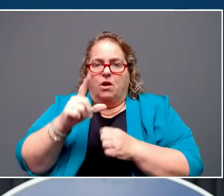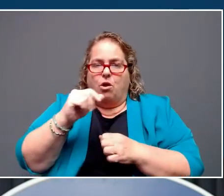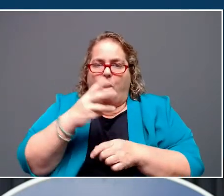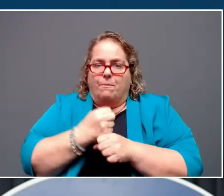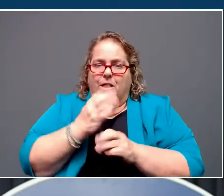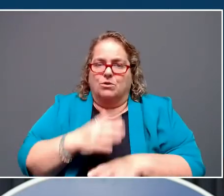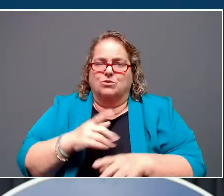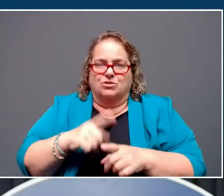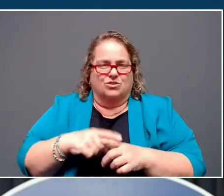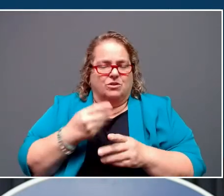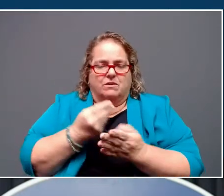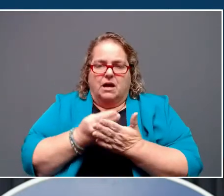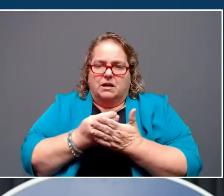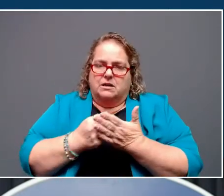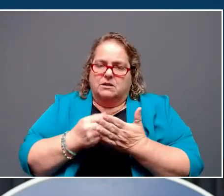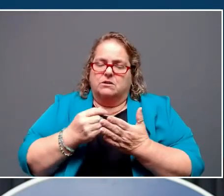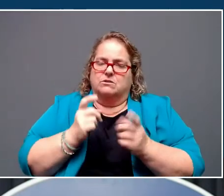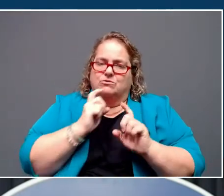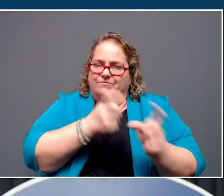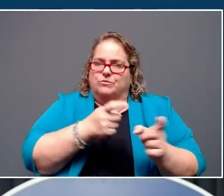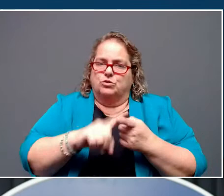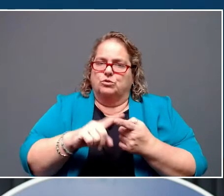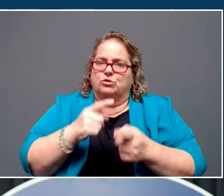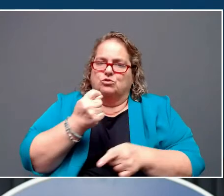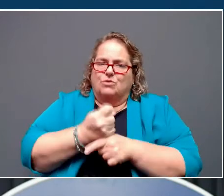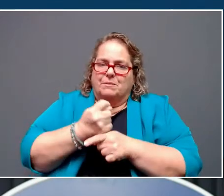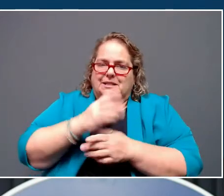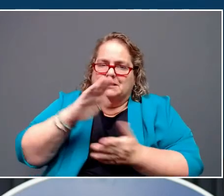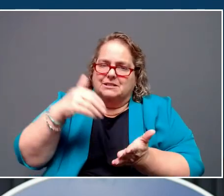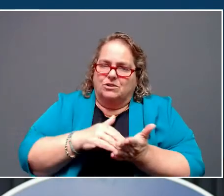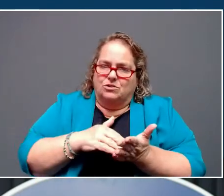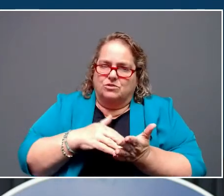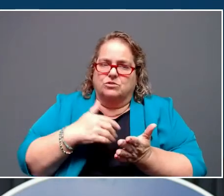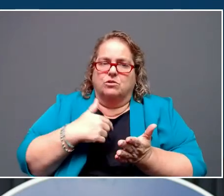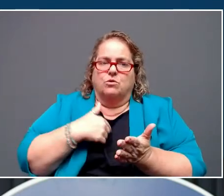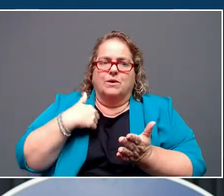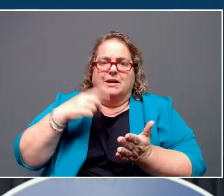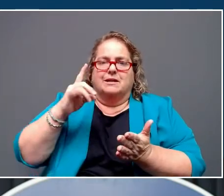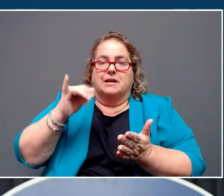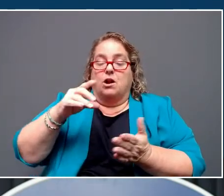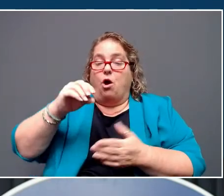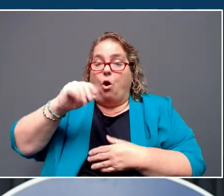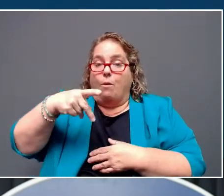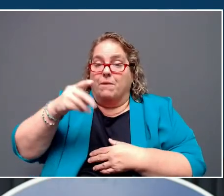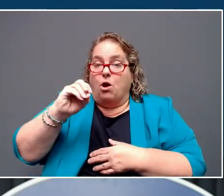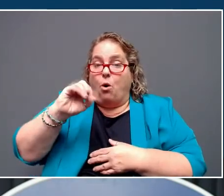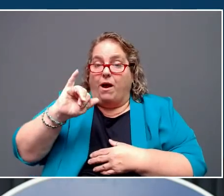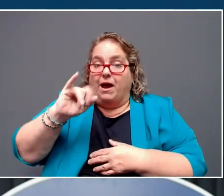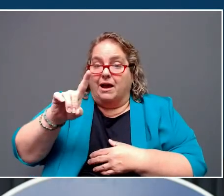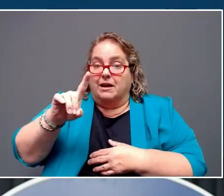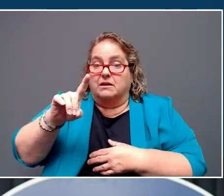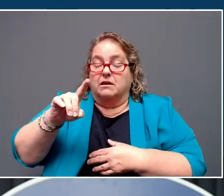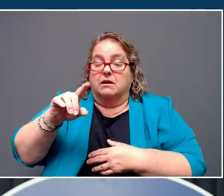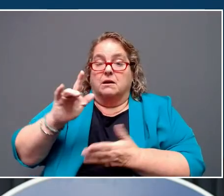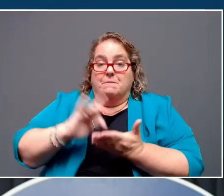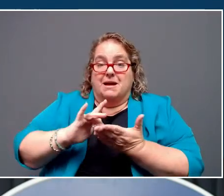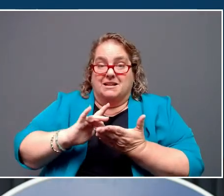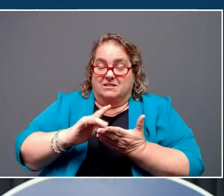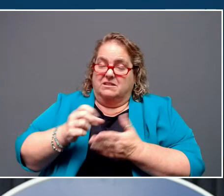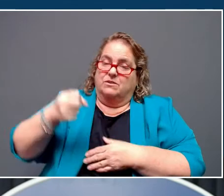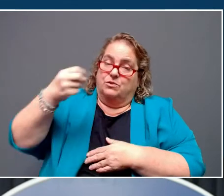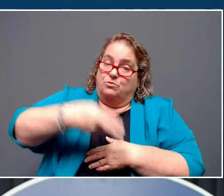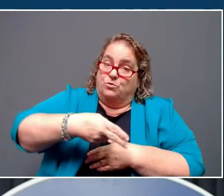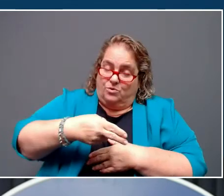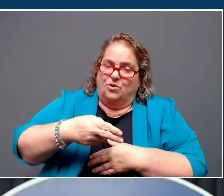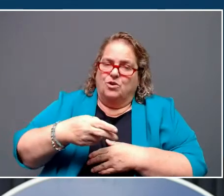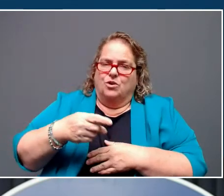and organizations across Kentucky. So when we launched the opioid disposal program to safely dispose of dangerous medication at